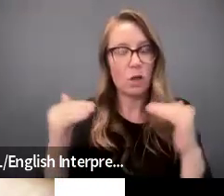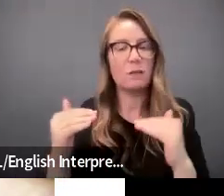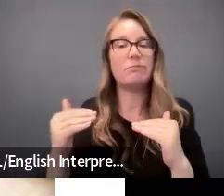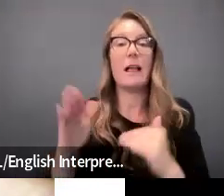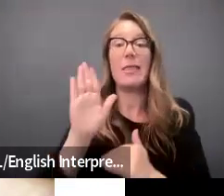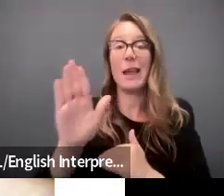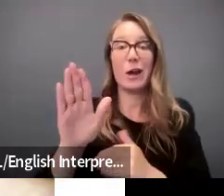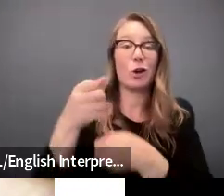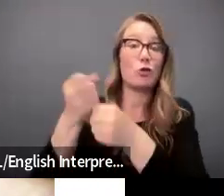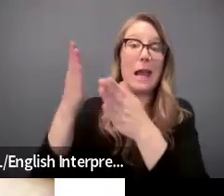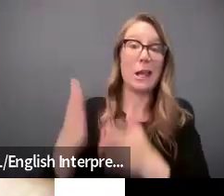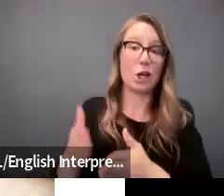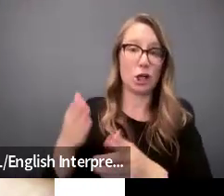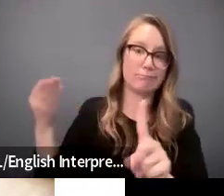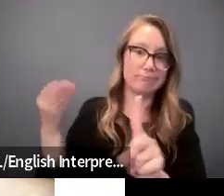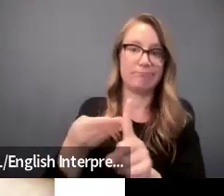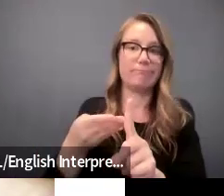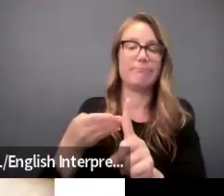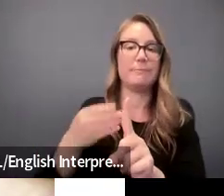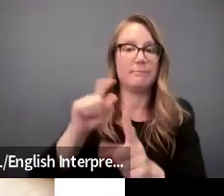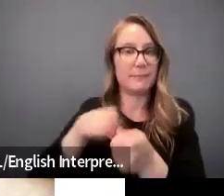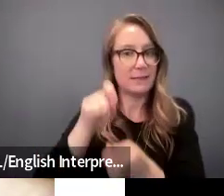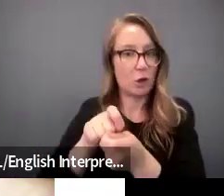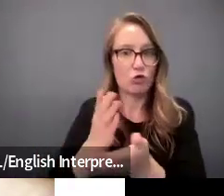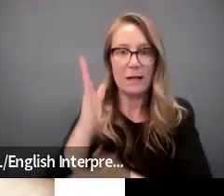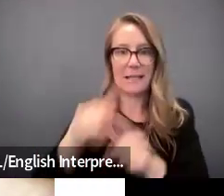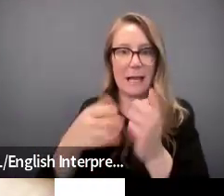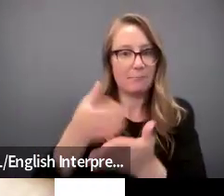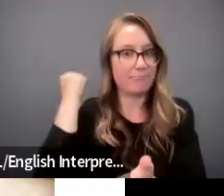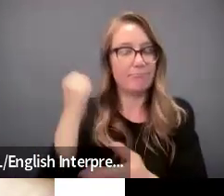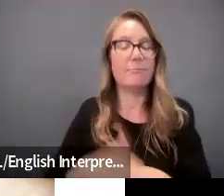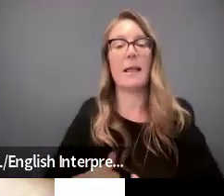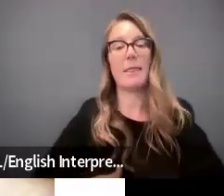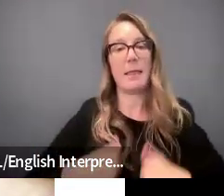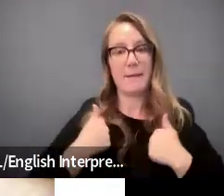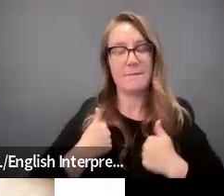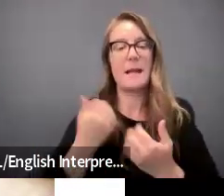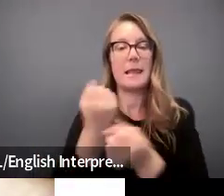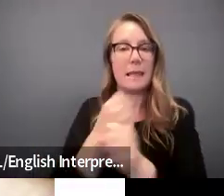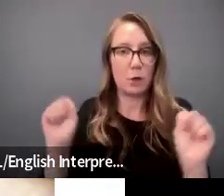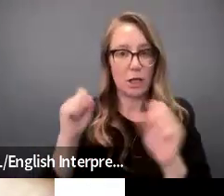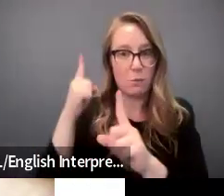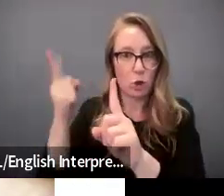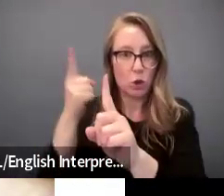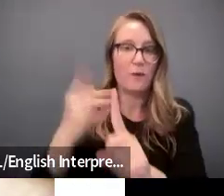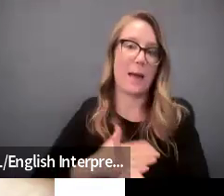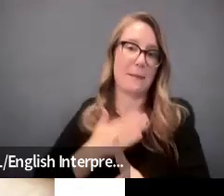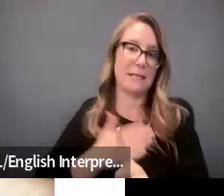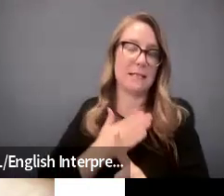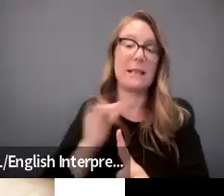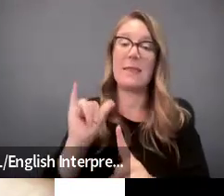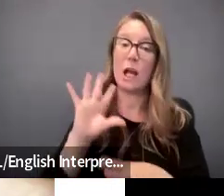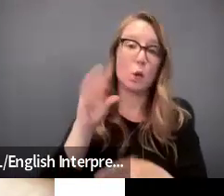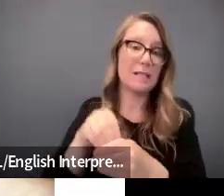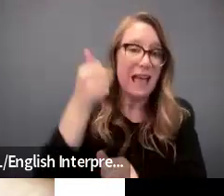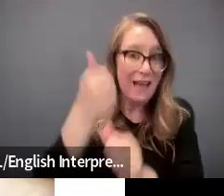by their Creator with certain inalienable rights, that among these are life, liberty, and the pursuit of happiness, and that includes